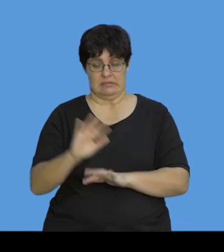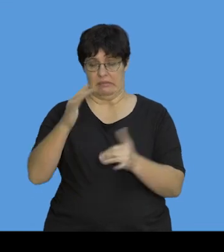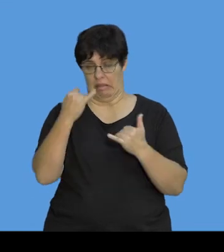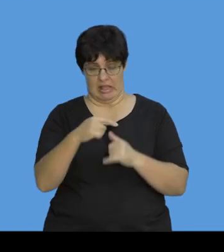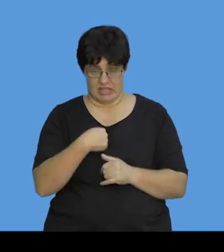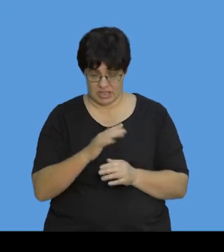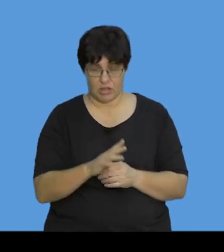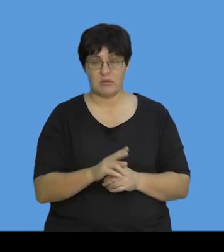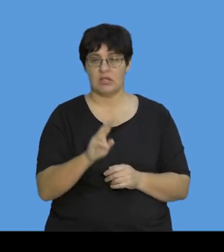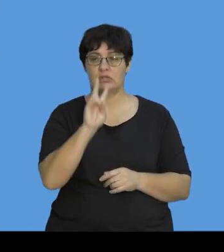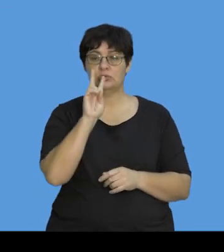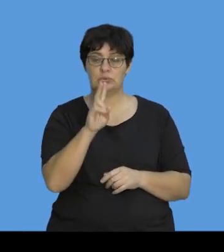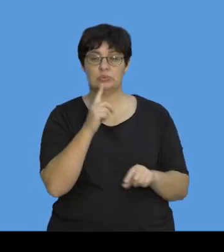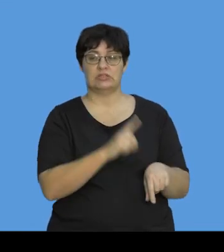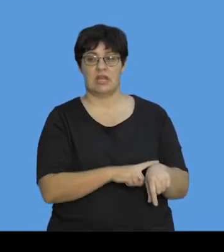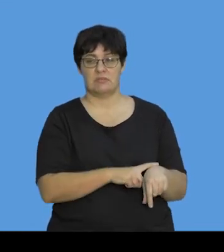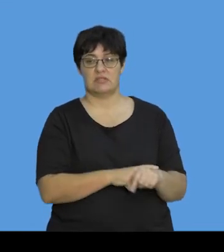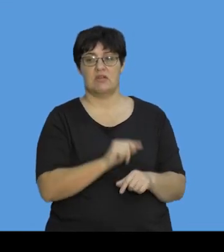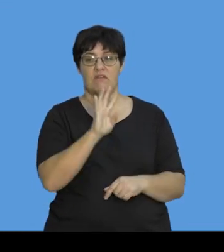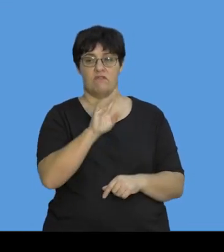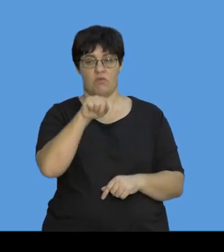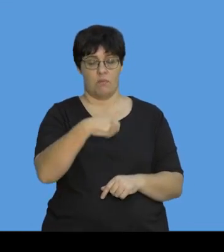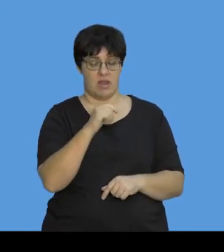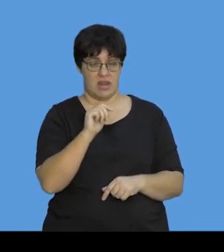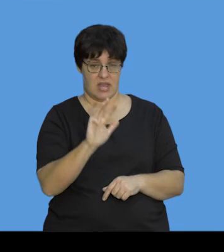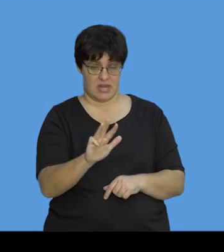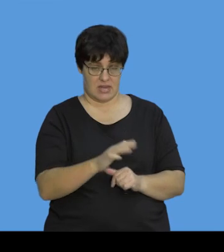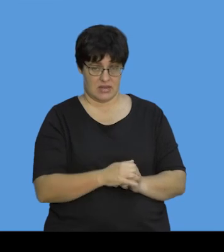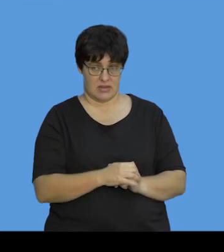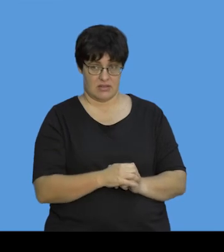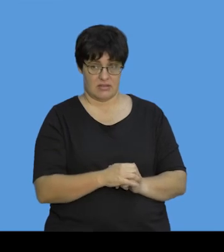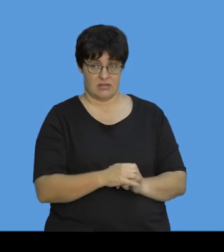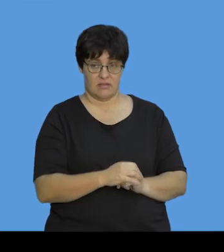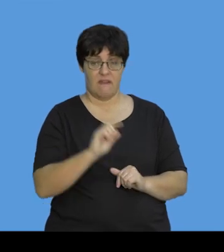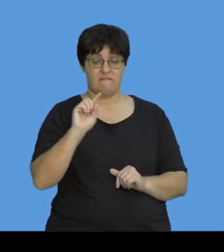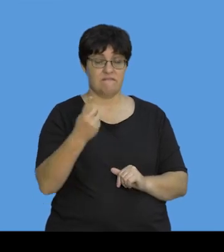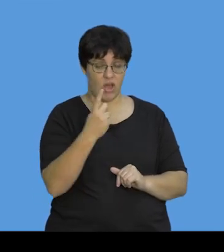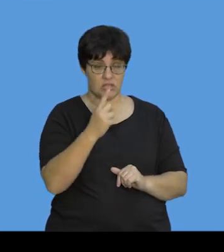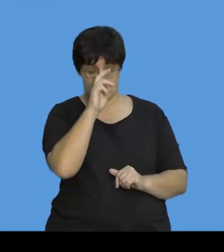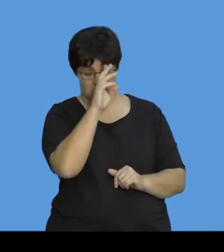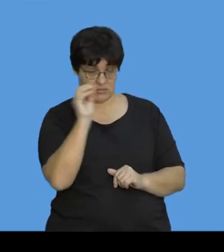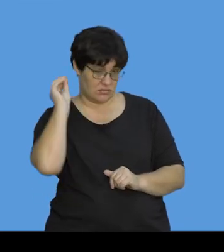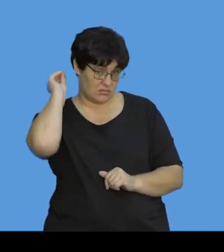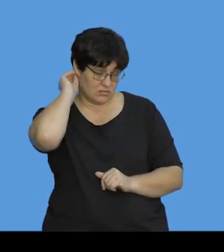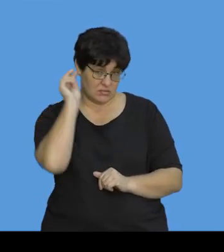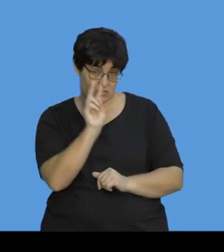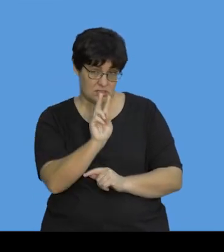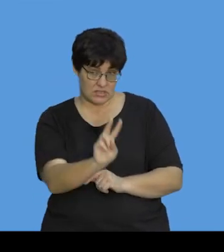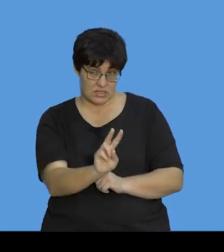with 2 times 4,9. The first thing you need to take note of is if